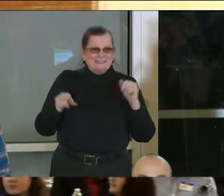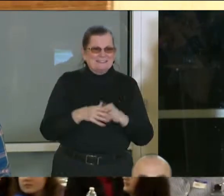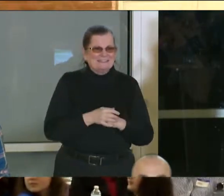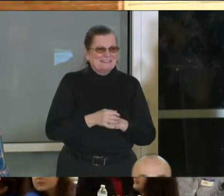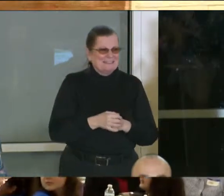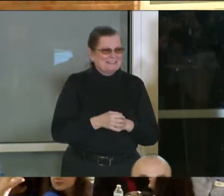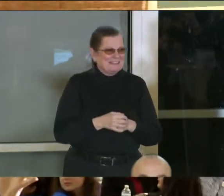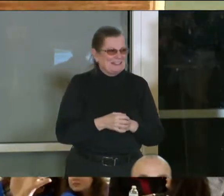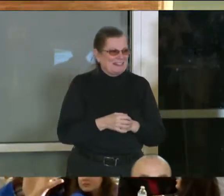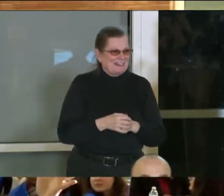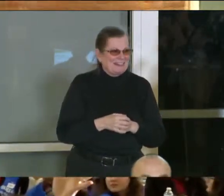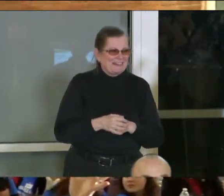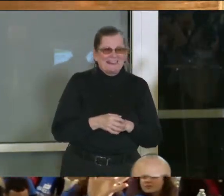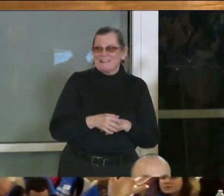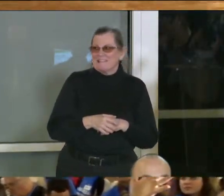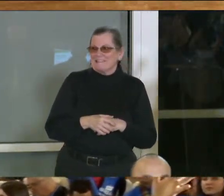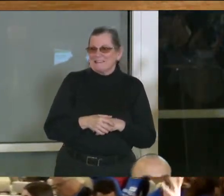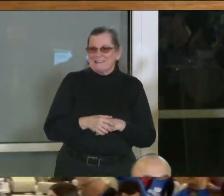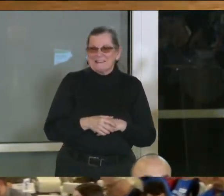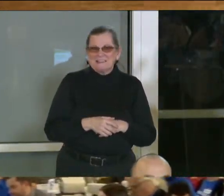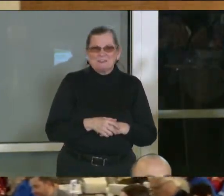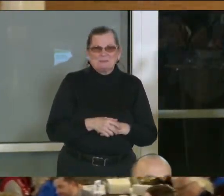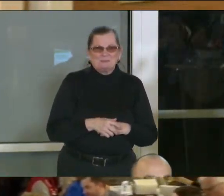have an opportunity to hear more.